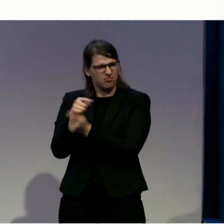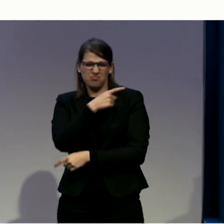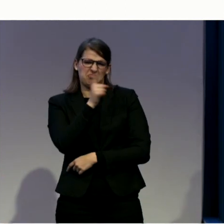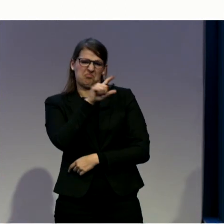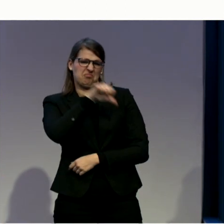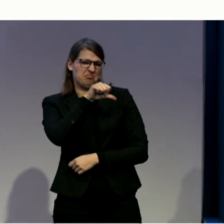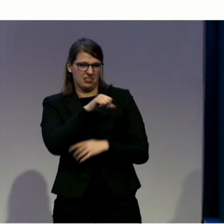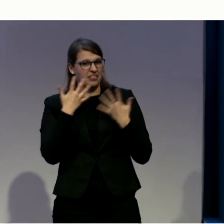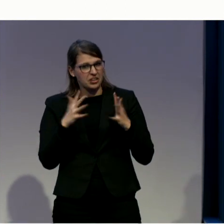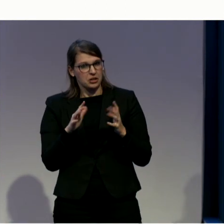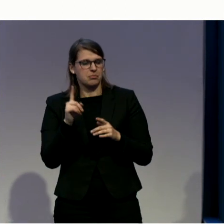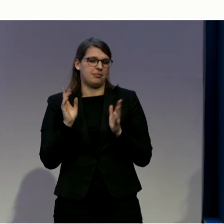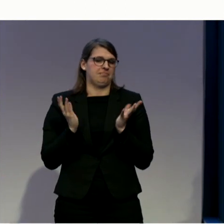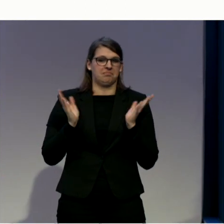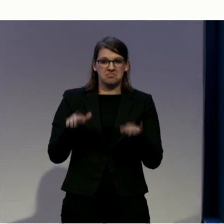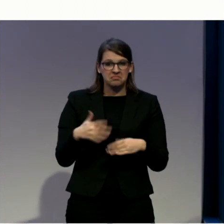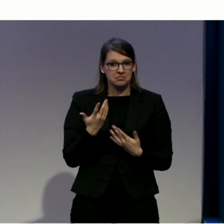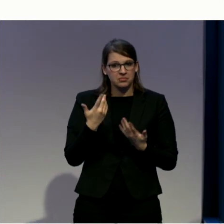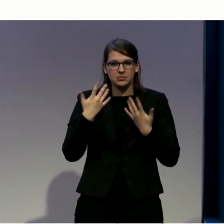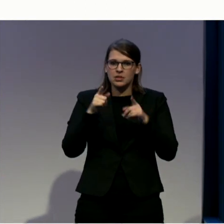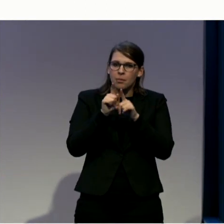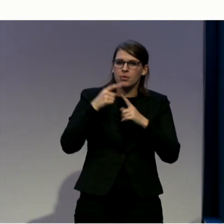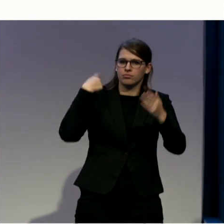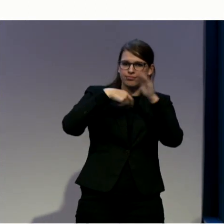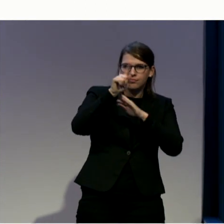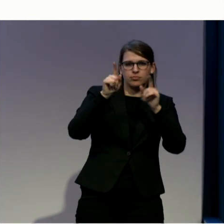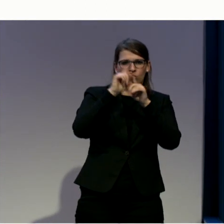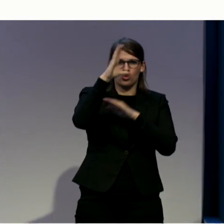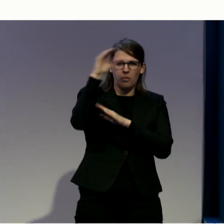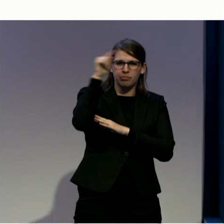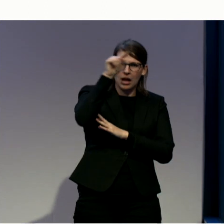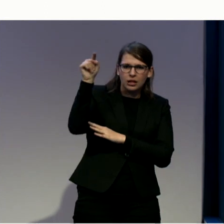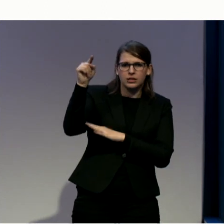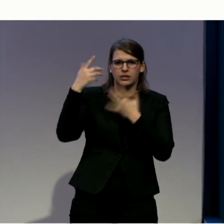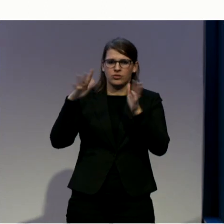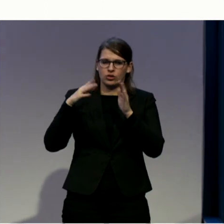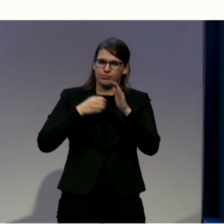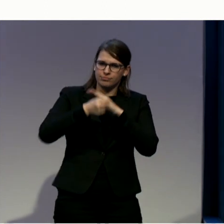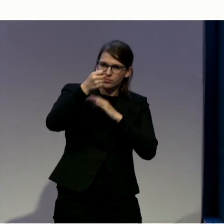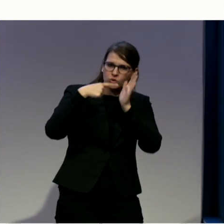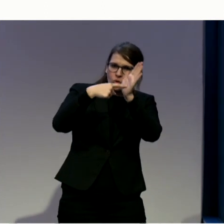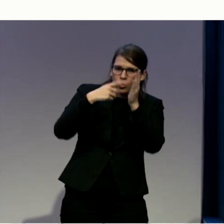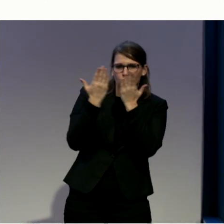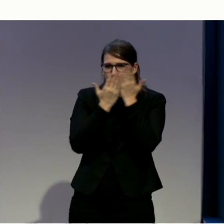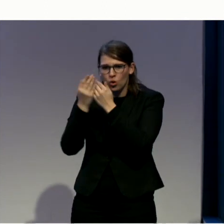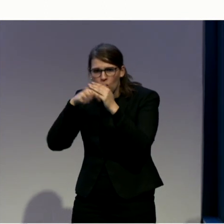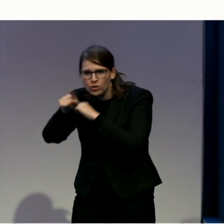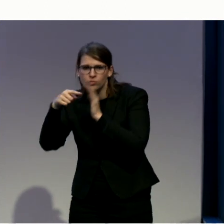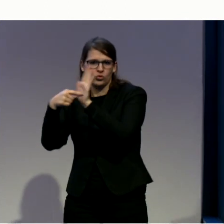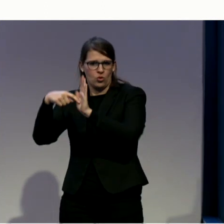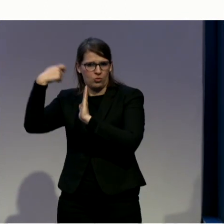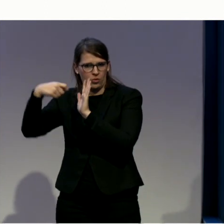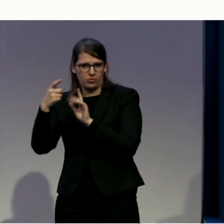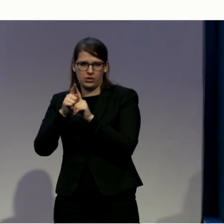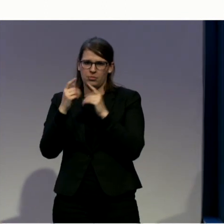to corporations and to public schools with our education project and reach really broad audiences. And we